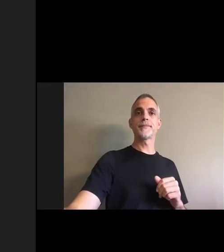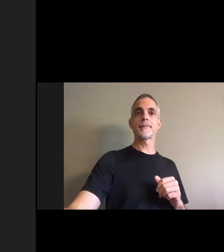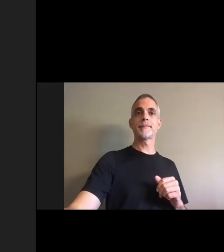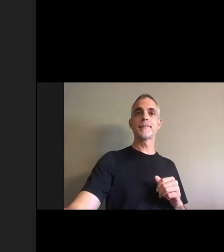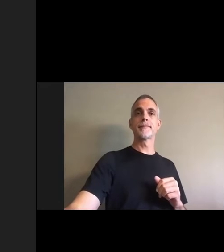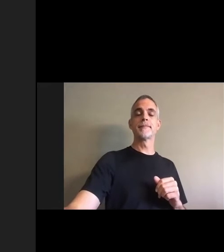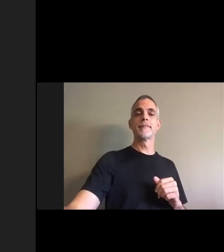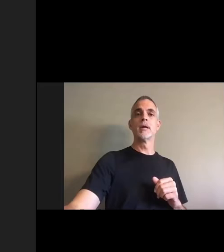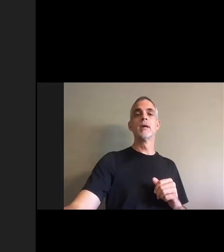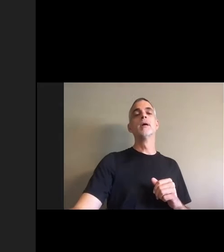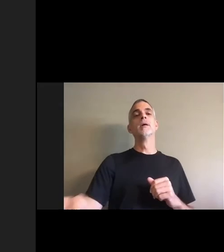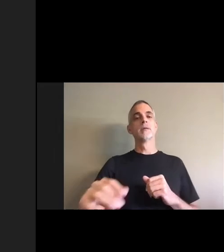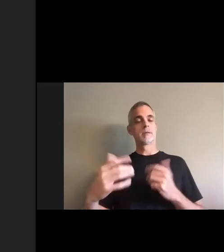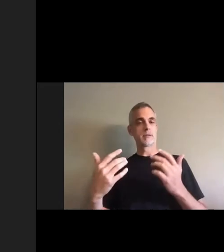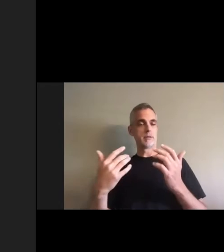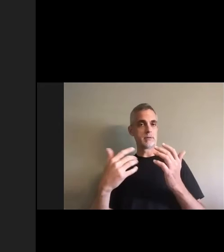Okay.